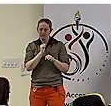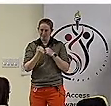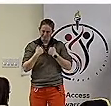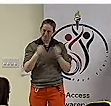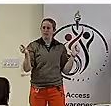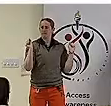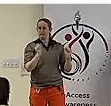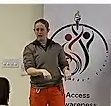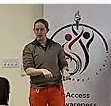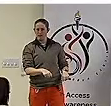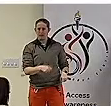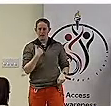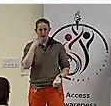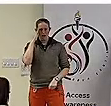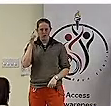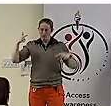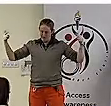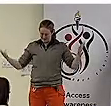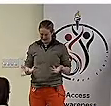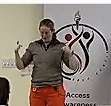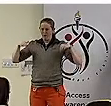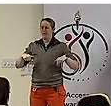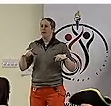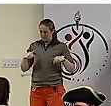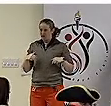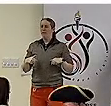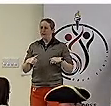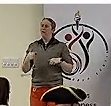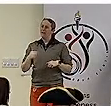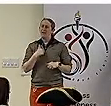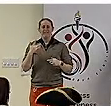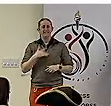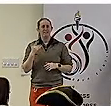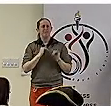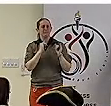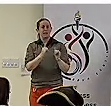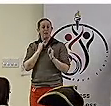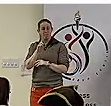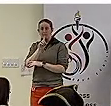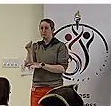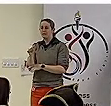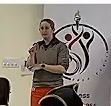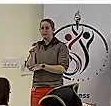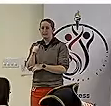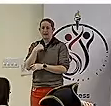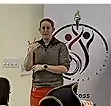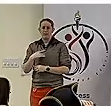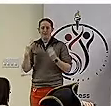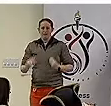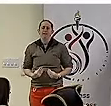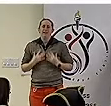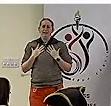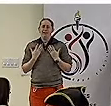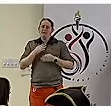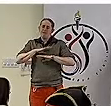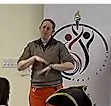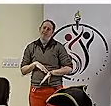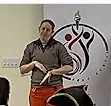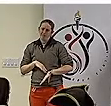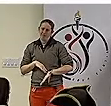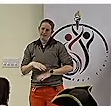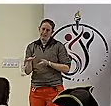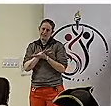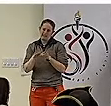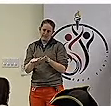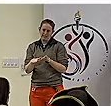came to Club Prescott, oh, there's people that are a lot like me, have the same disabilities, was very warming to my heart and very nice to know because